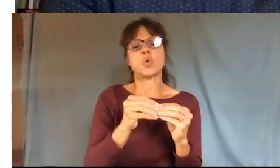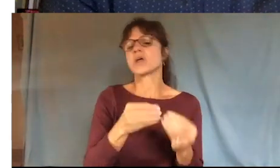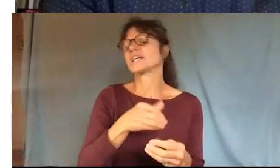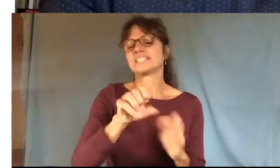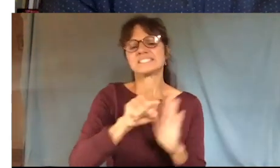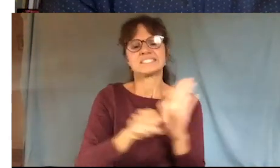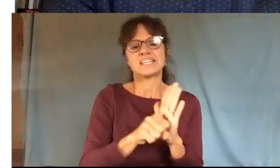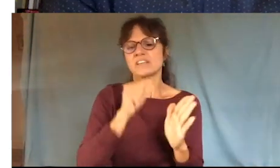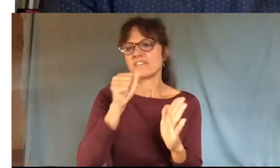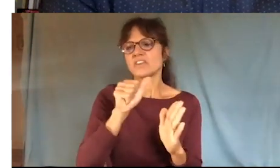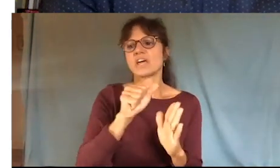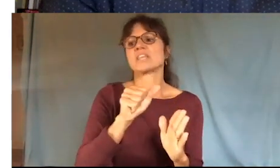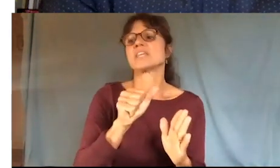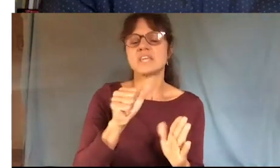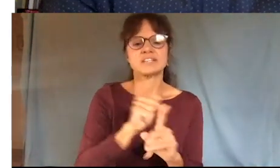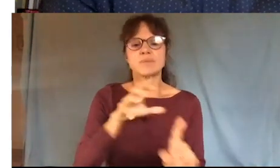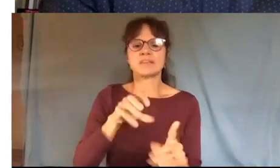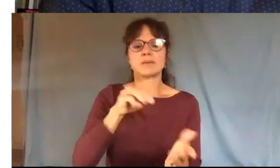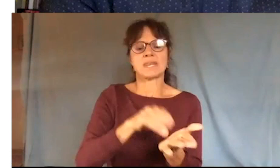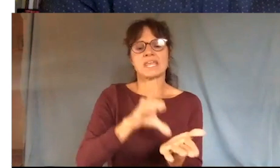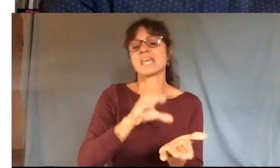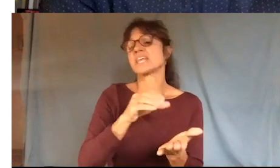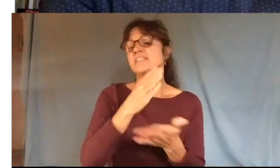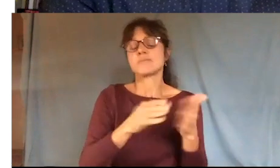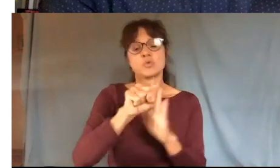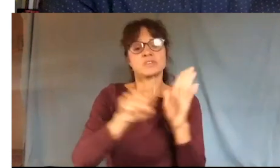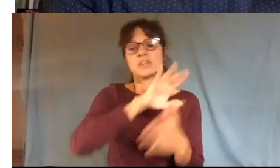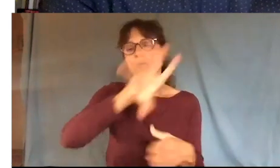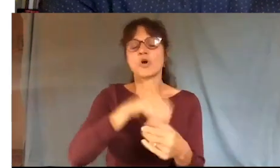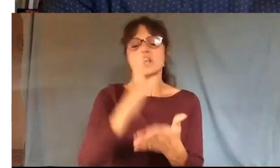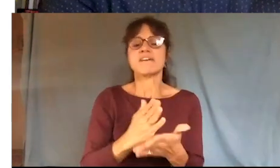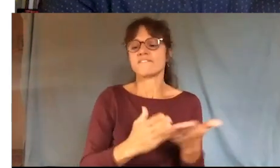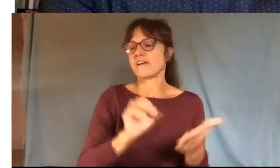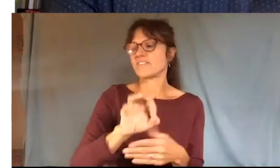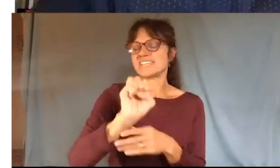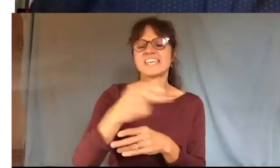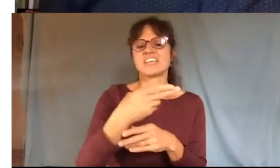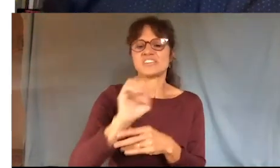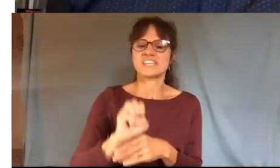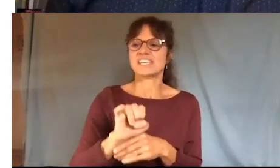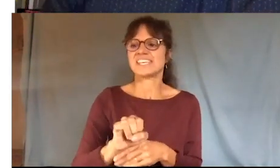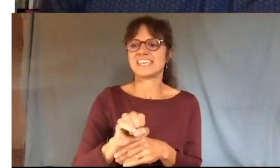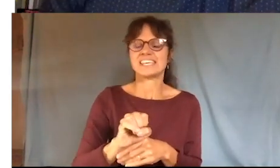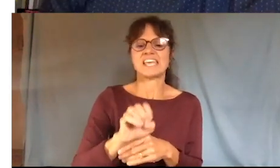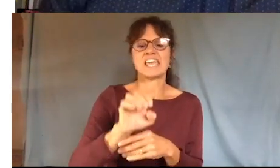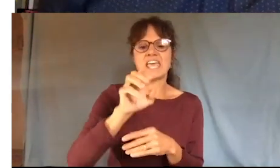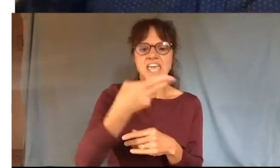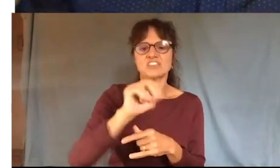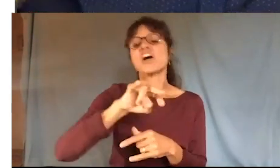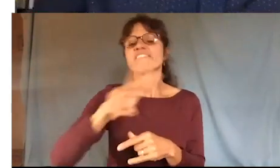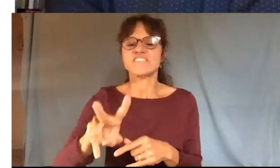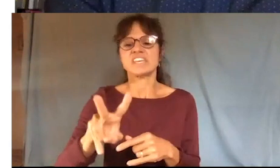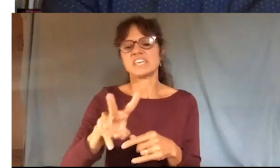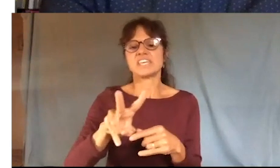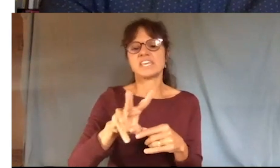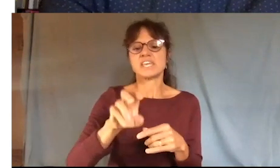have not expanded Medicaid. Several of those states are also part of the EHE, ending the HIV epidemic initiative